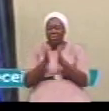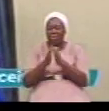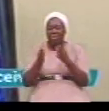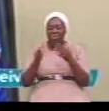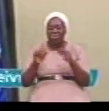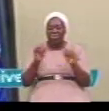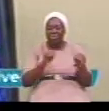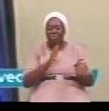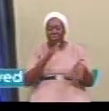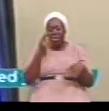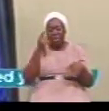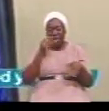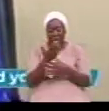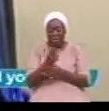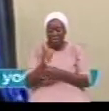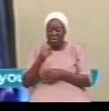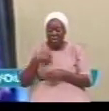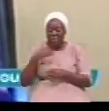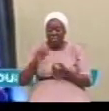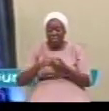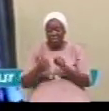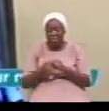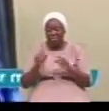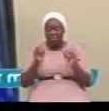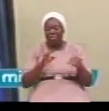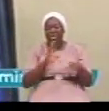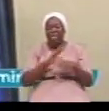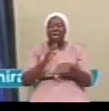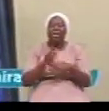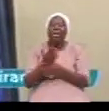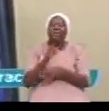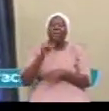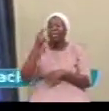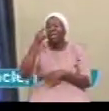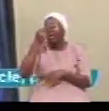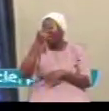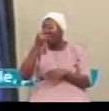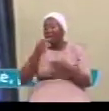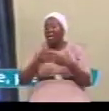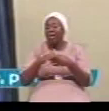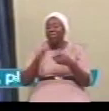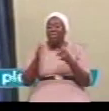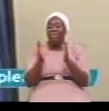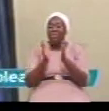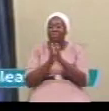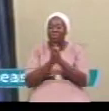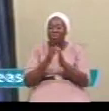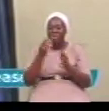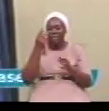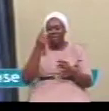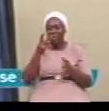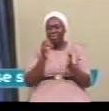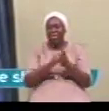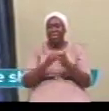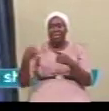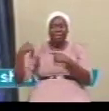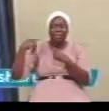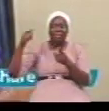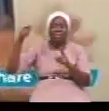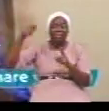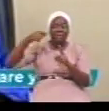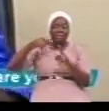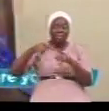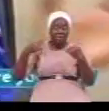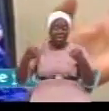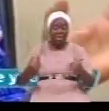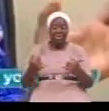where we are having the problem. I put my hands on my eyes. And after the prayer, I discovered that since then, up to now, I